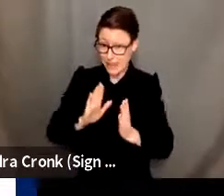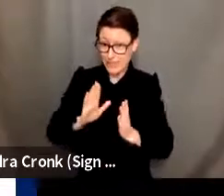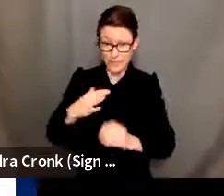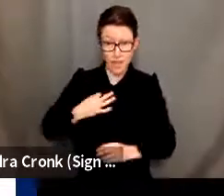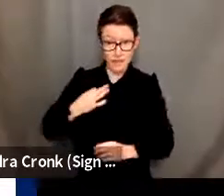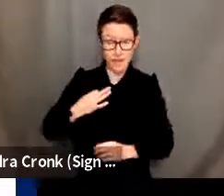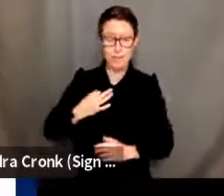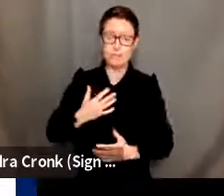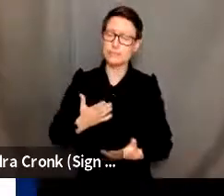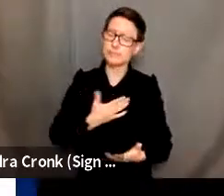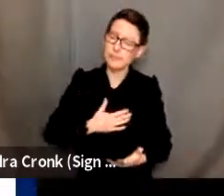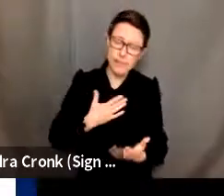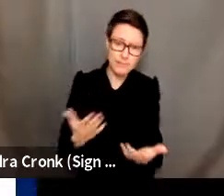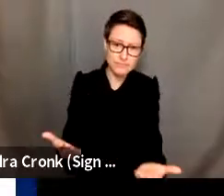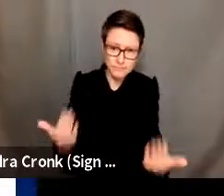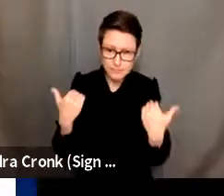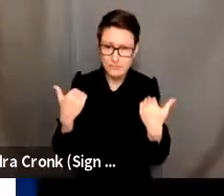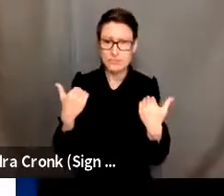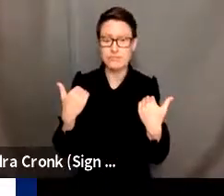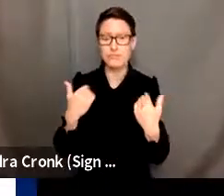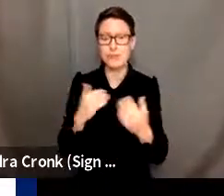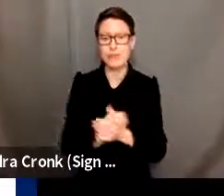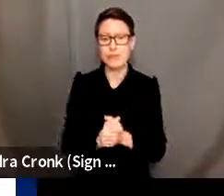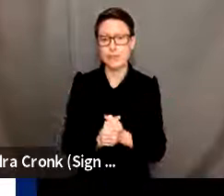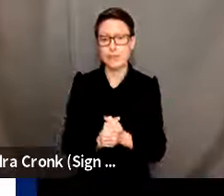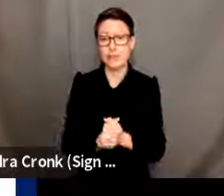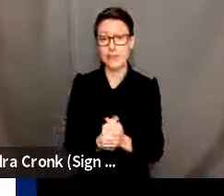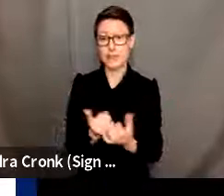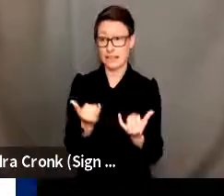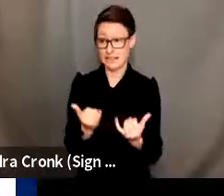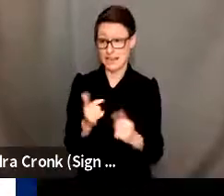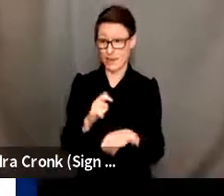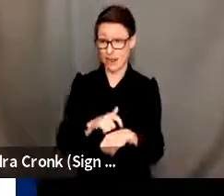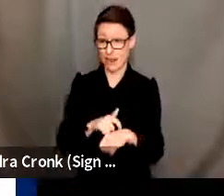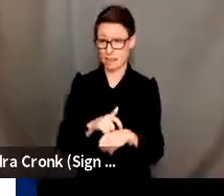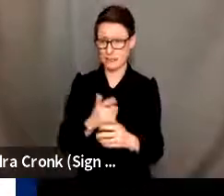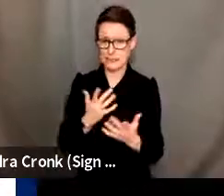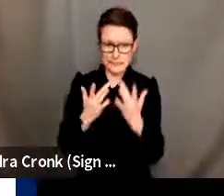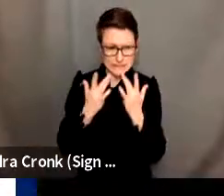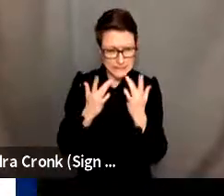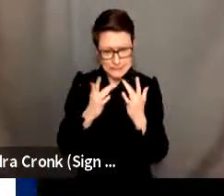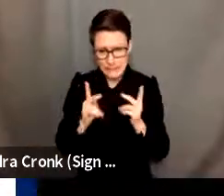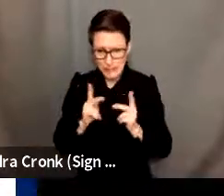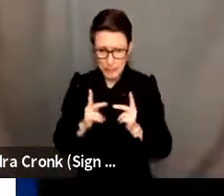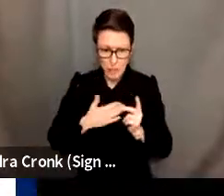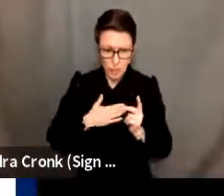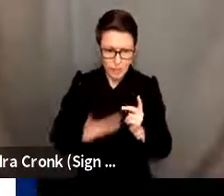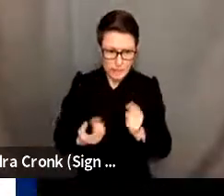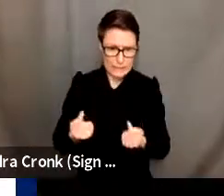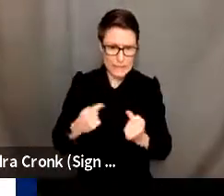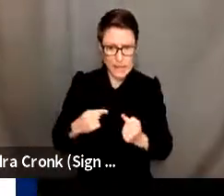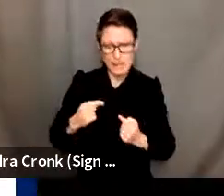It is more difficult for us to find people who are willing to come and hand out food, but it's a really fun